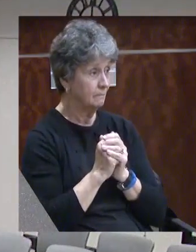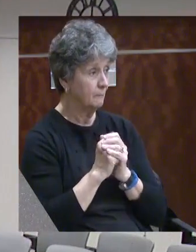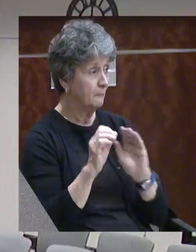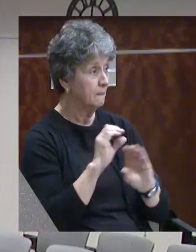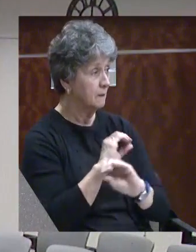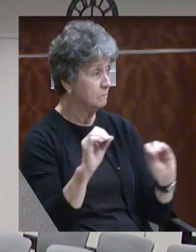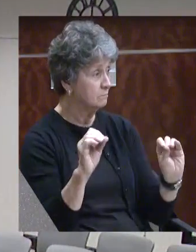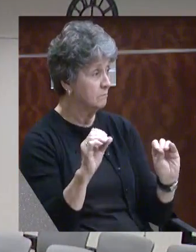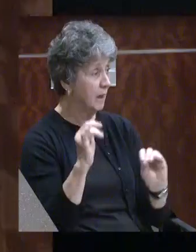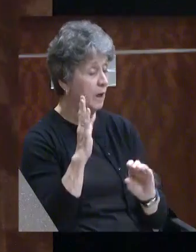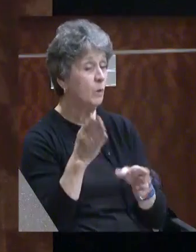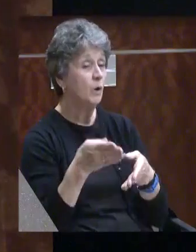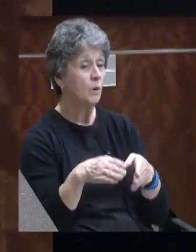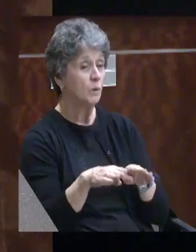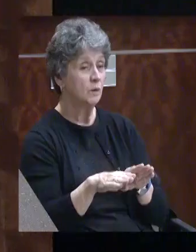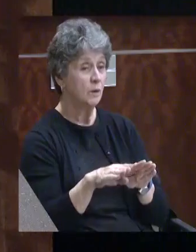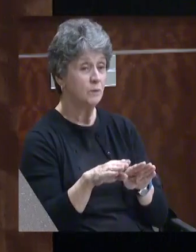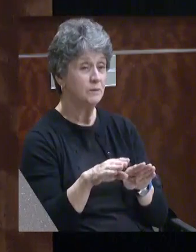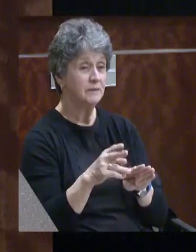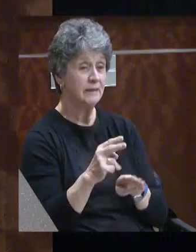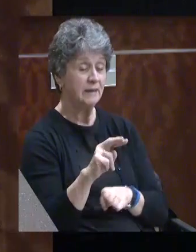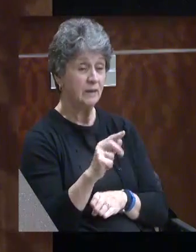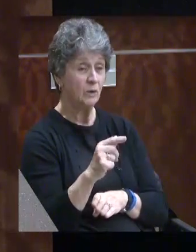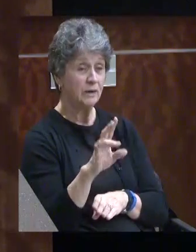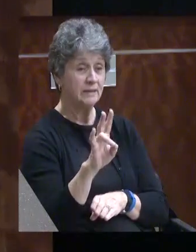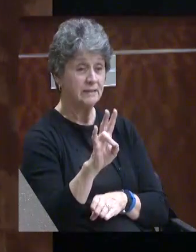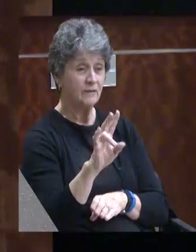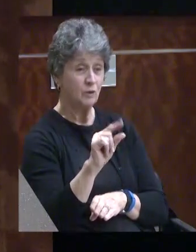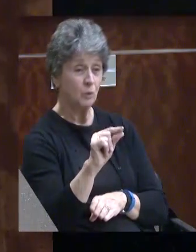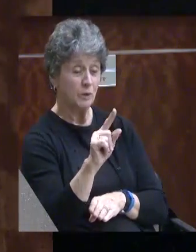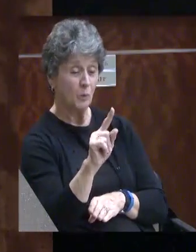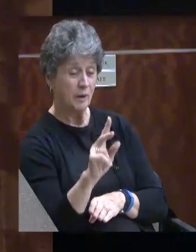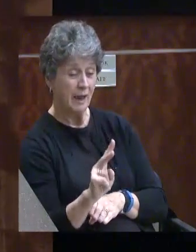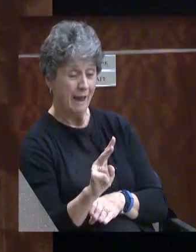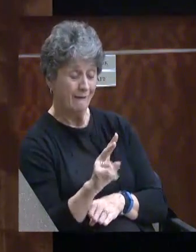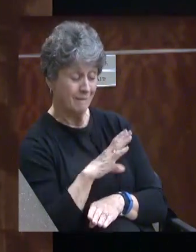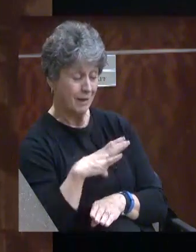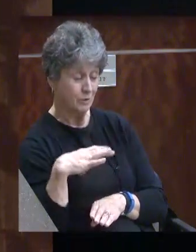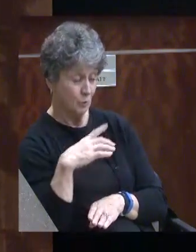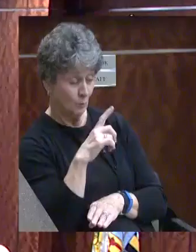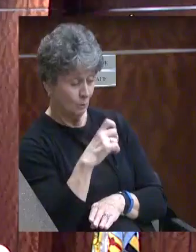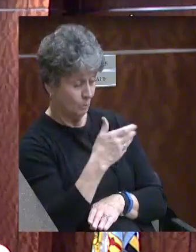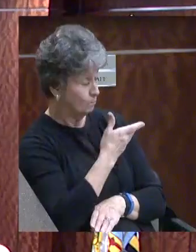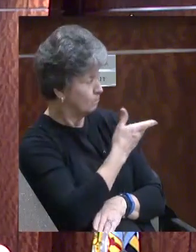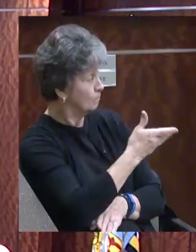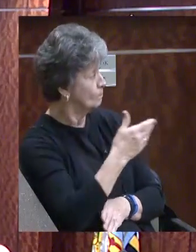Seeing none, I'll close this public hearing at 7:20 and a half. What's the pleasure of the council?